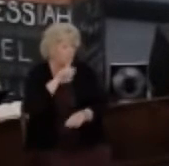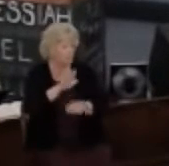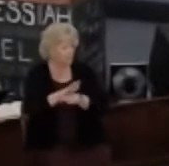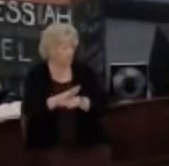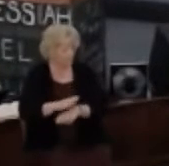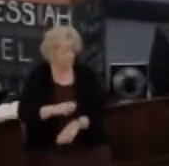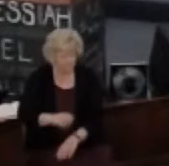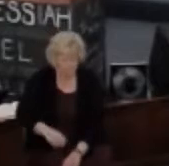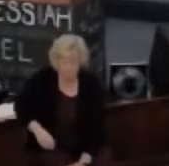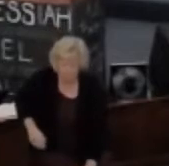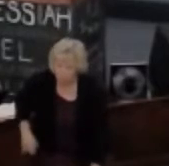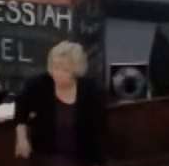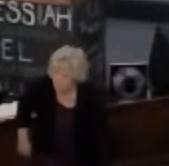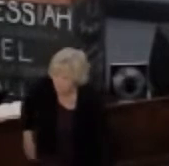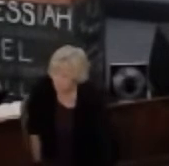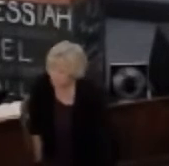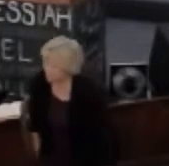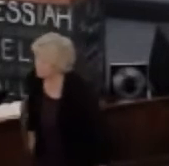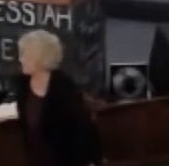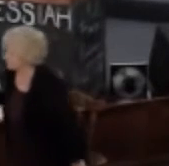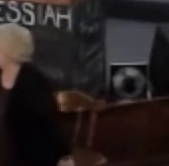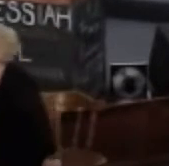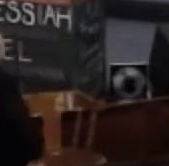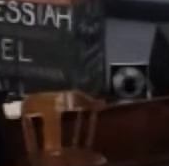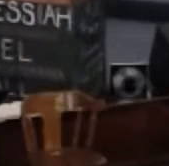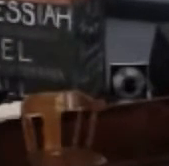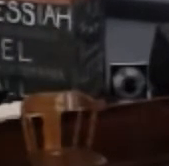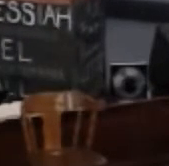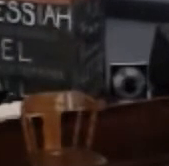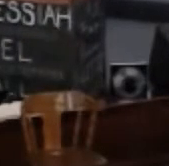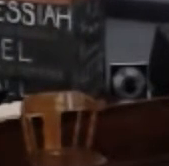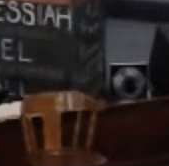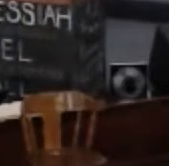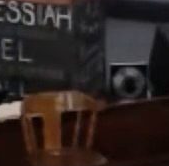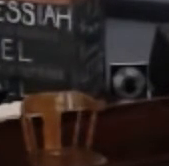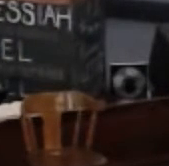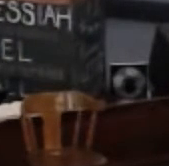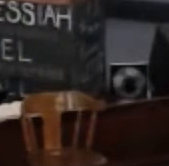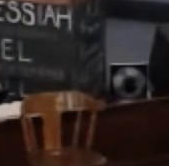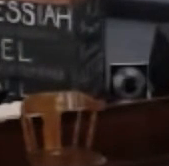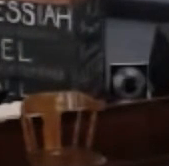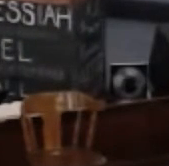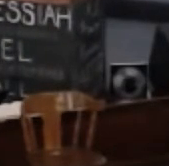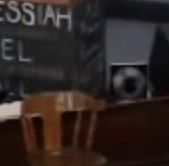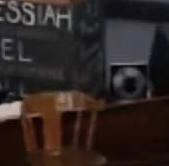ahead.